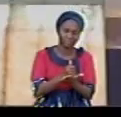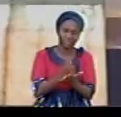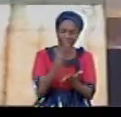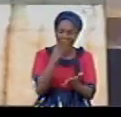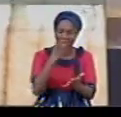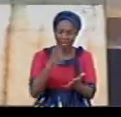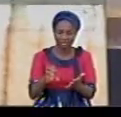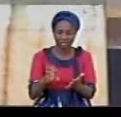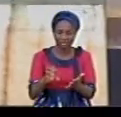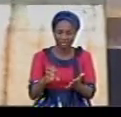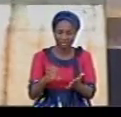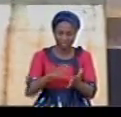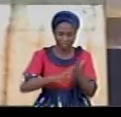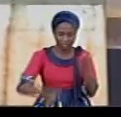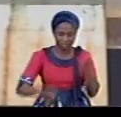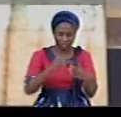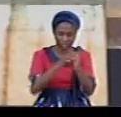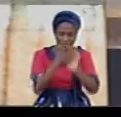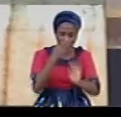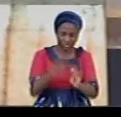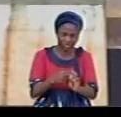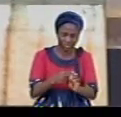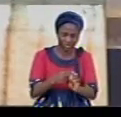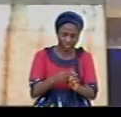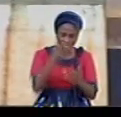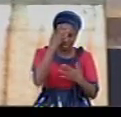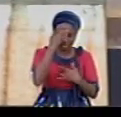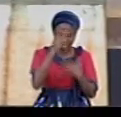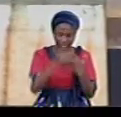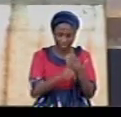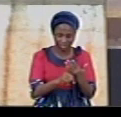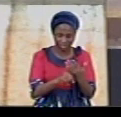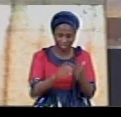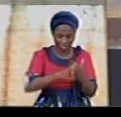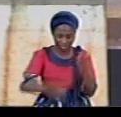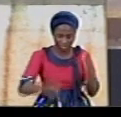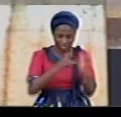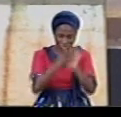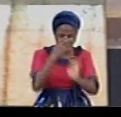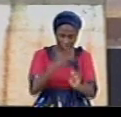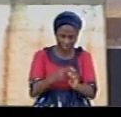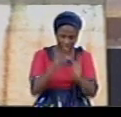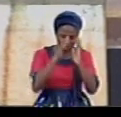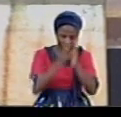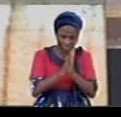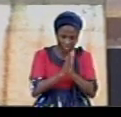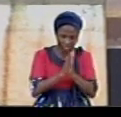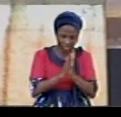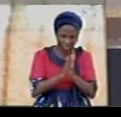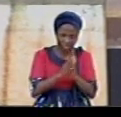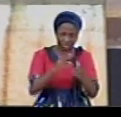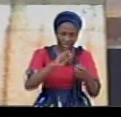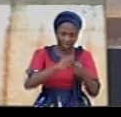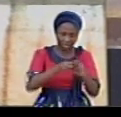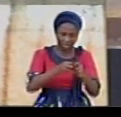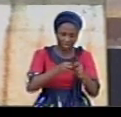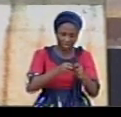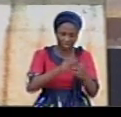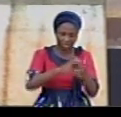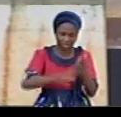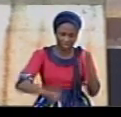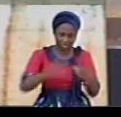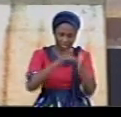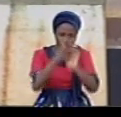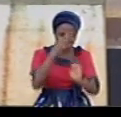Curse, you're removed. Sickness, you're removed. Adversity, you're